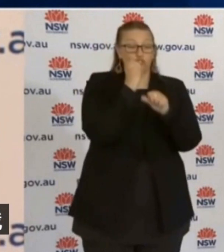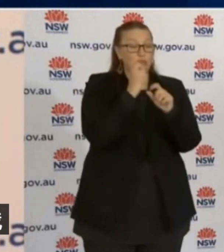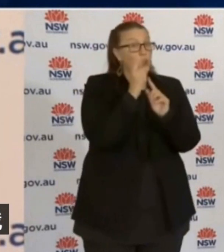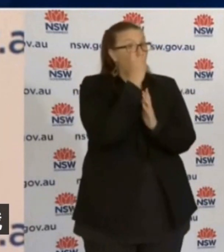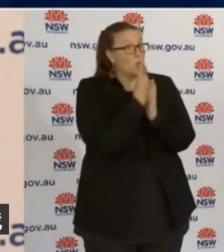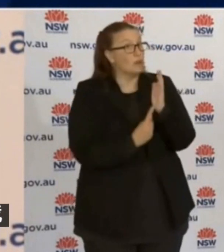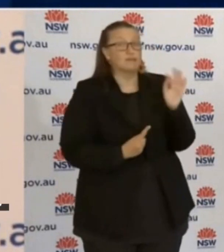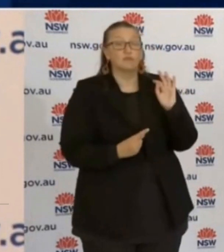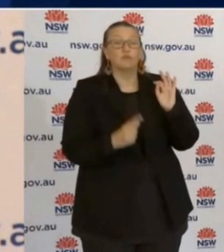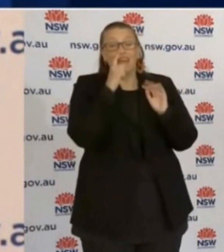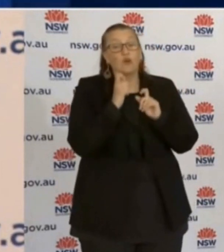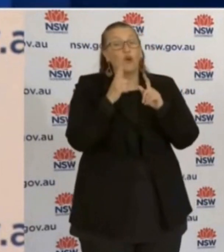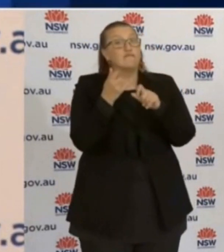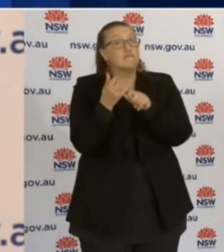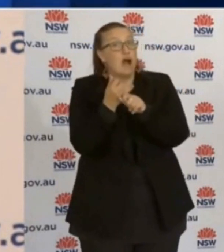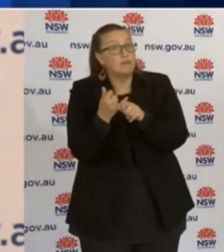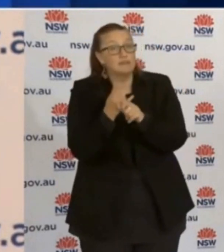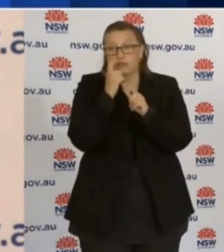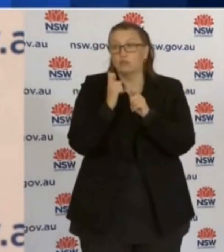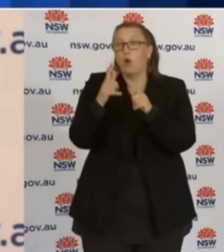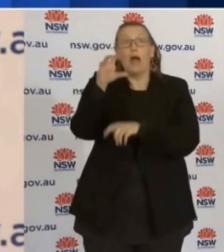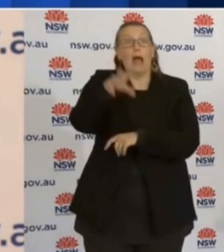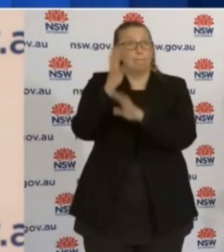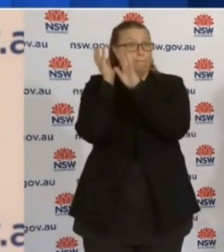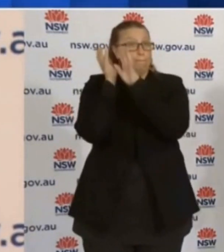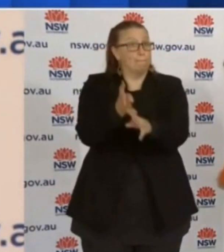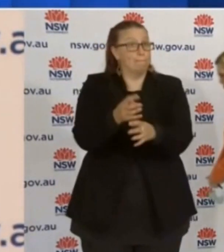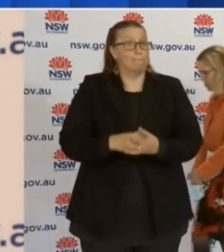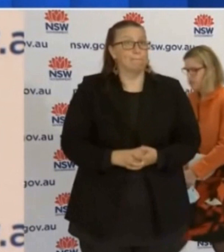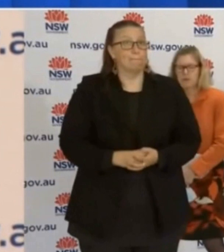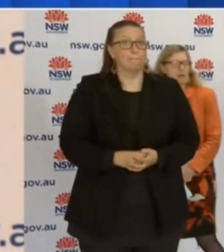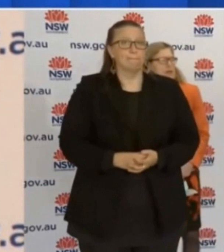urge you to make a booking to get your vaccine. Thank you.